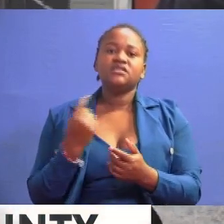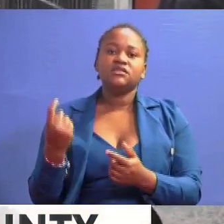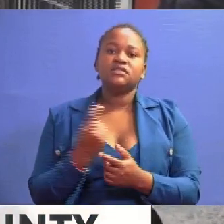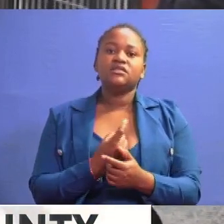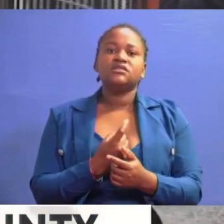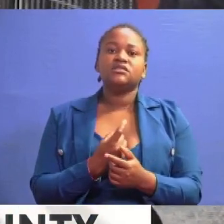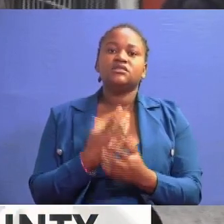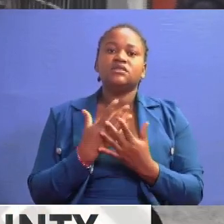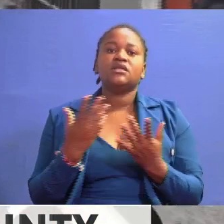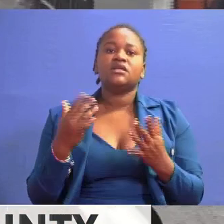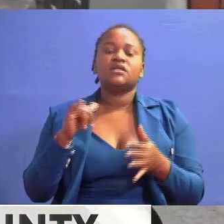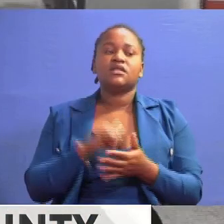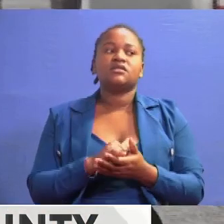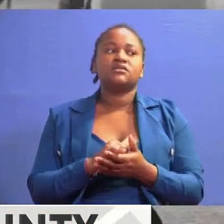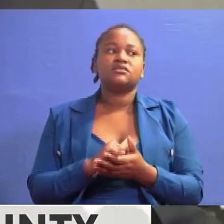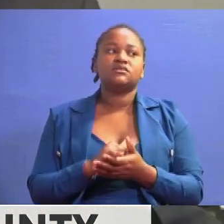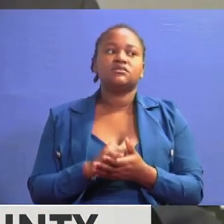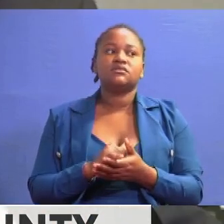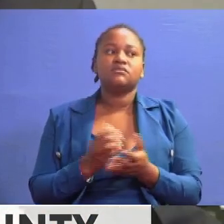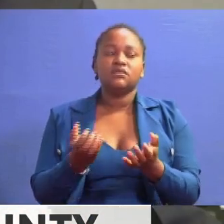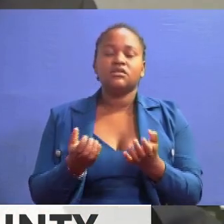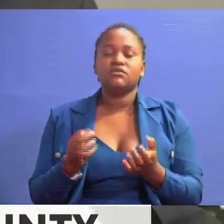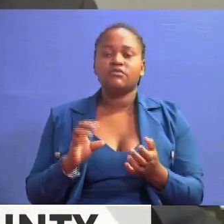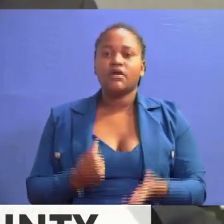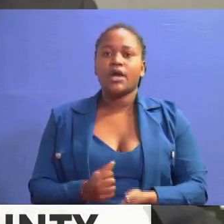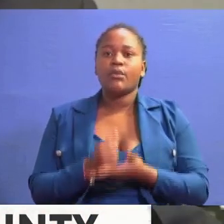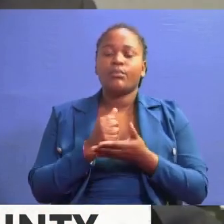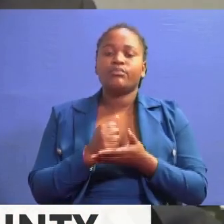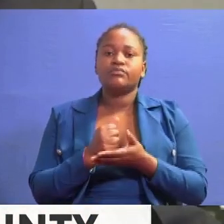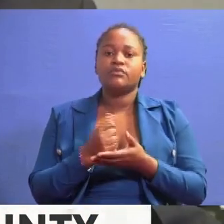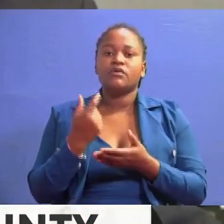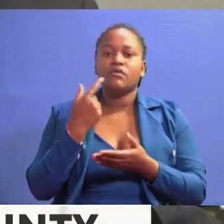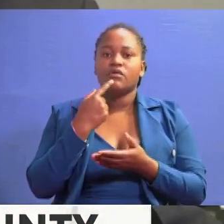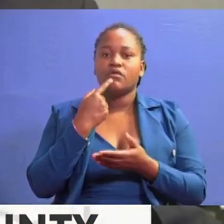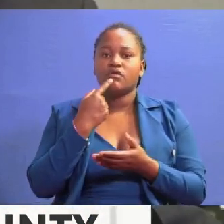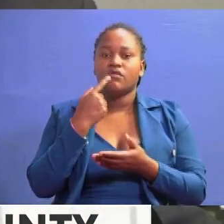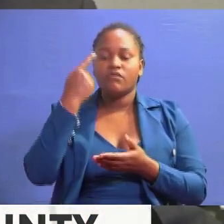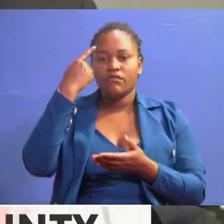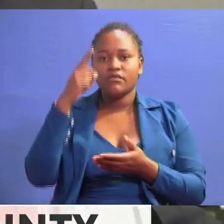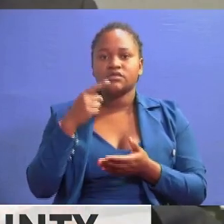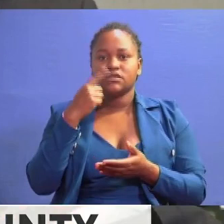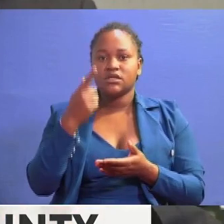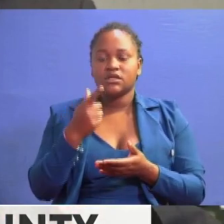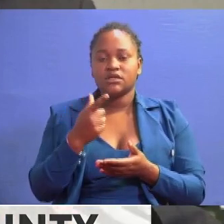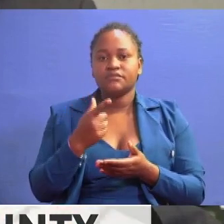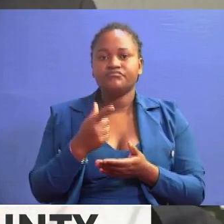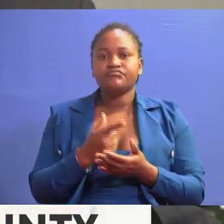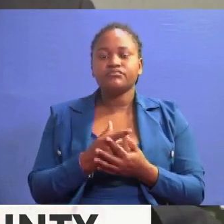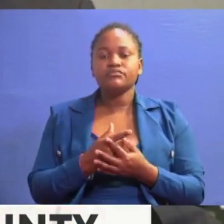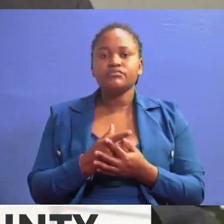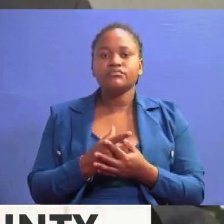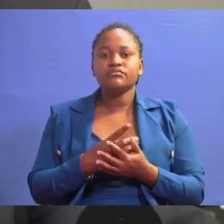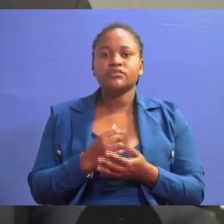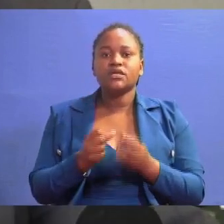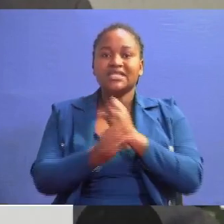manner that they may need our help, financial, administrative,